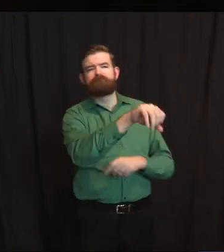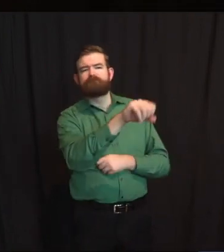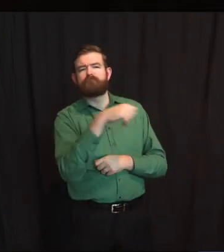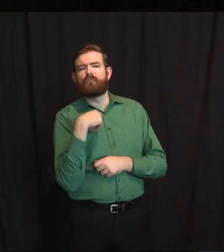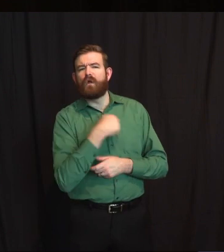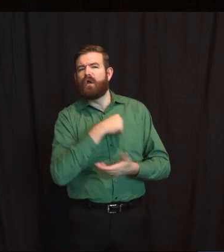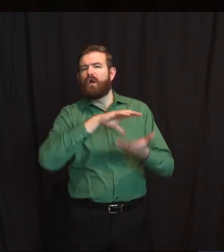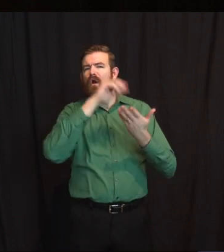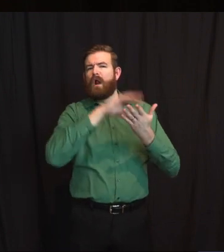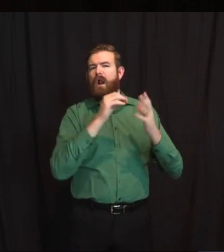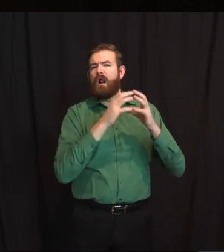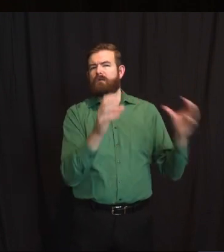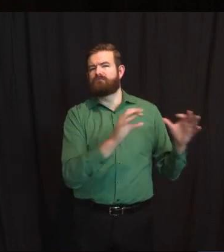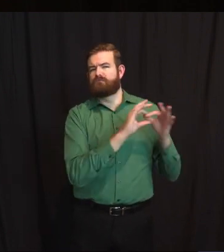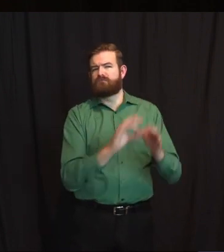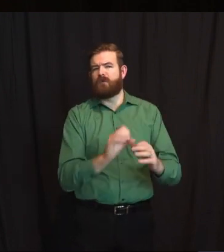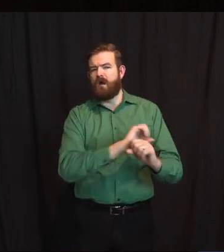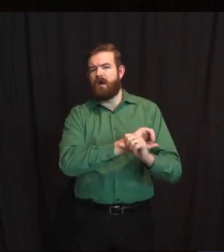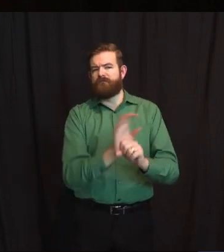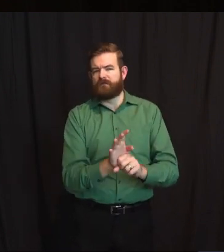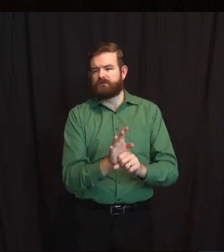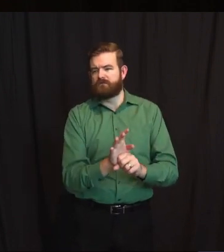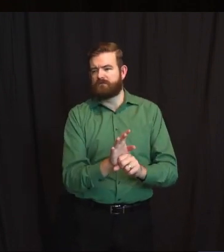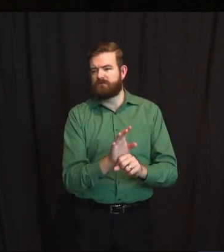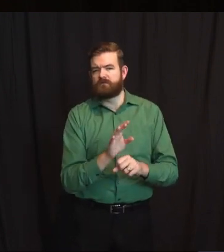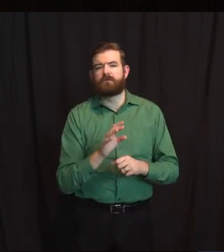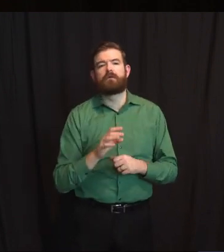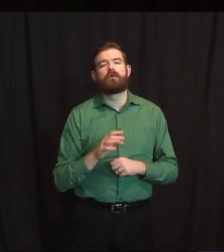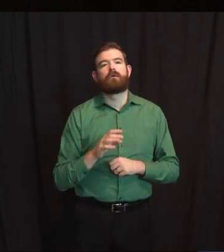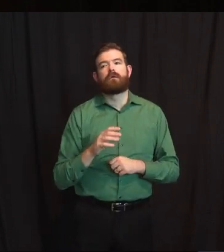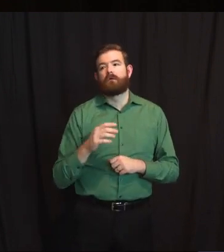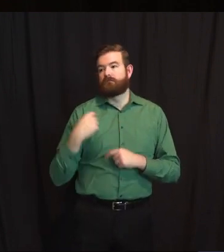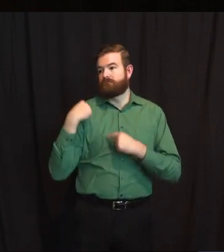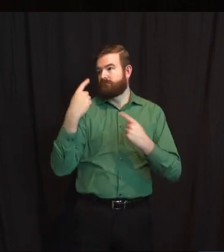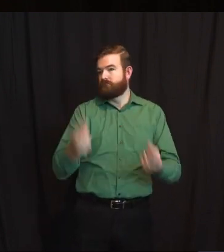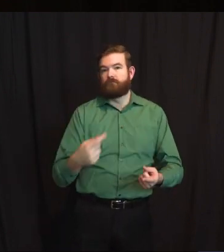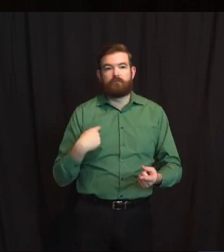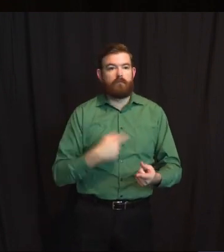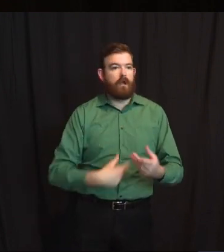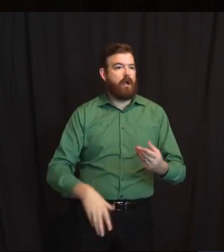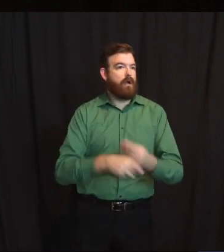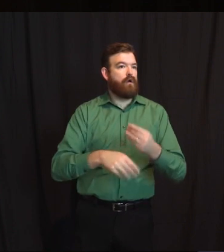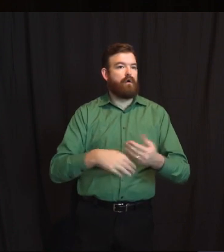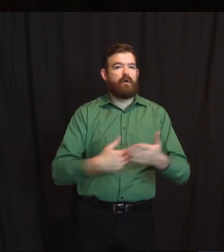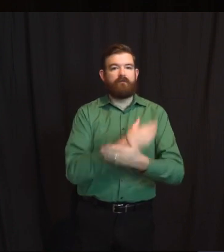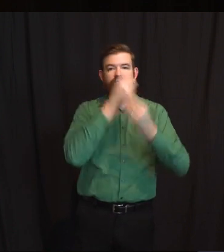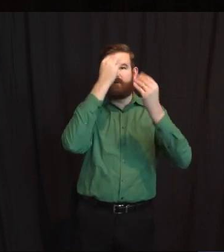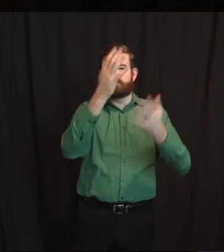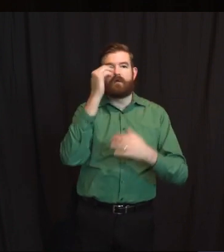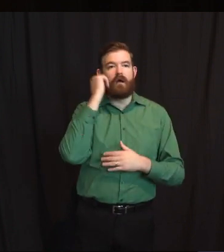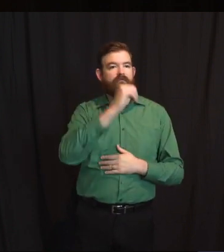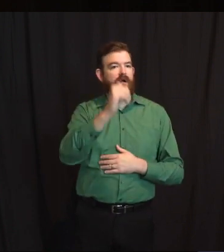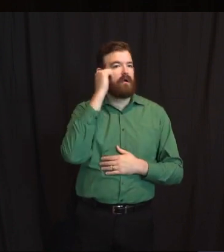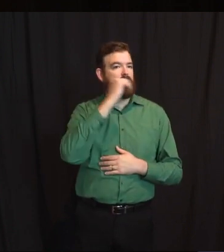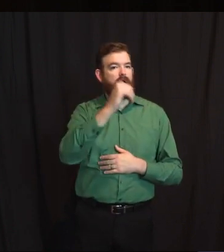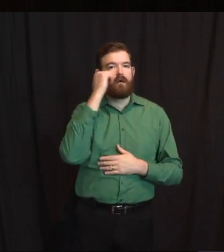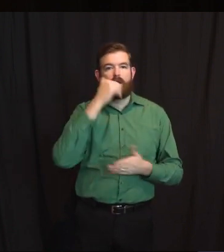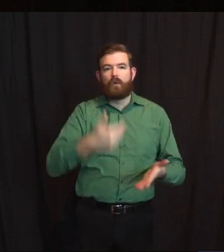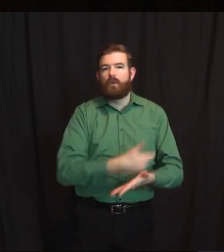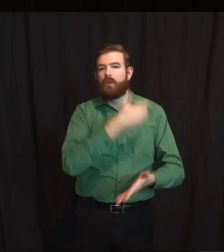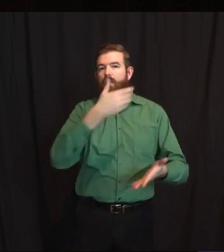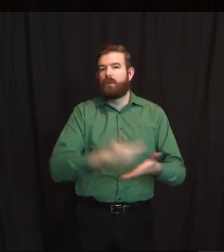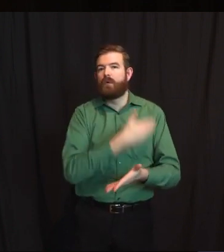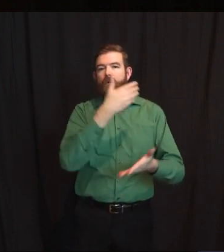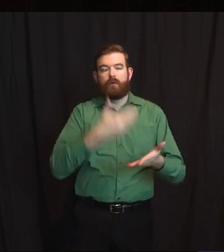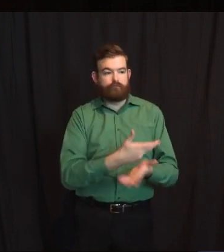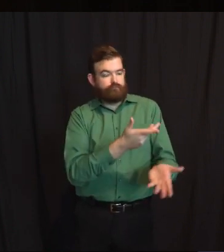several months, and every day we add to the body of knowledge about novel coronavirus in general. What we have learned,